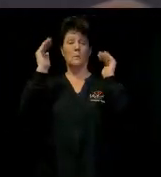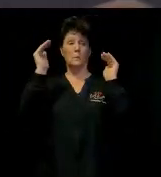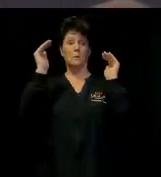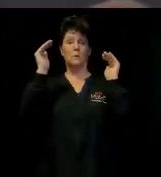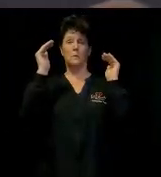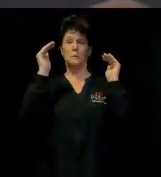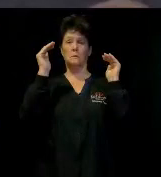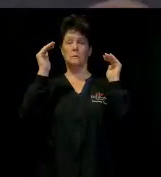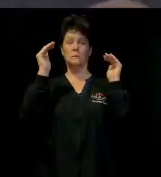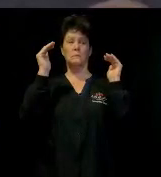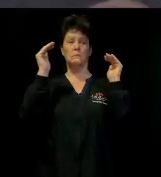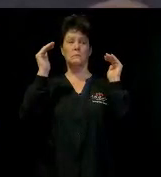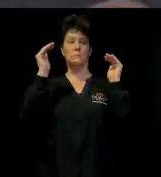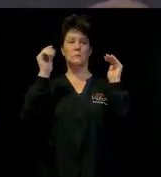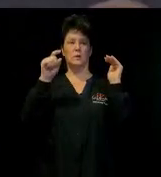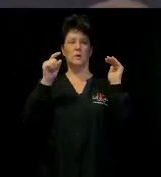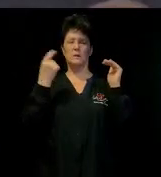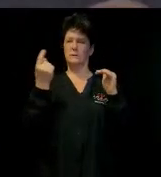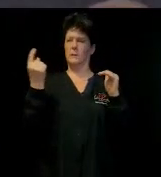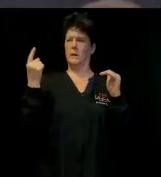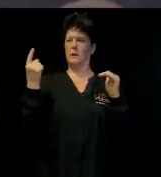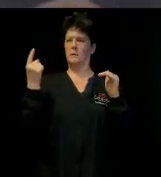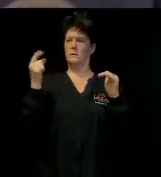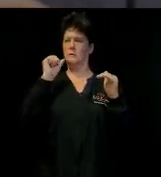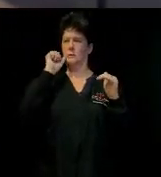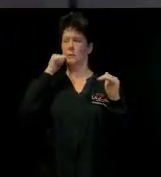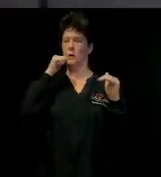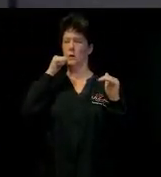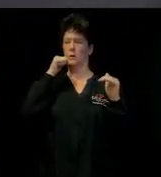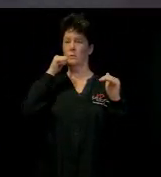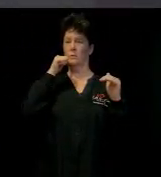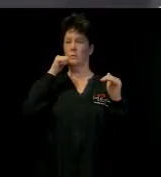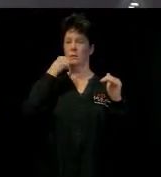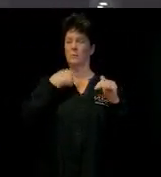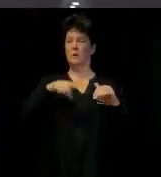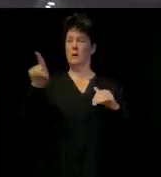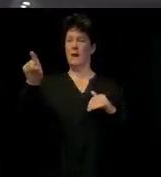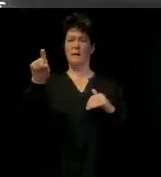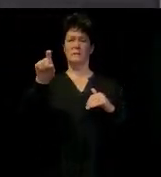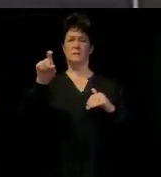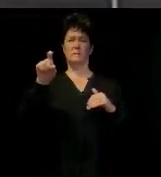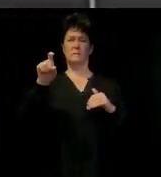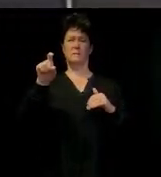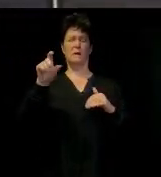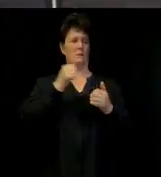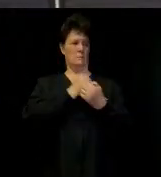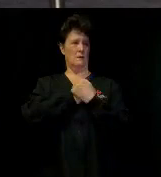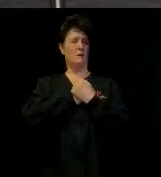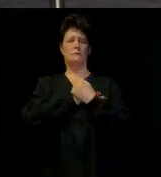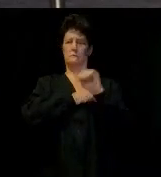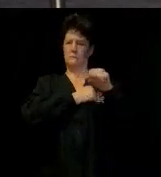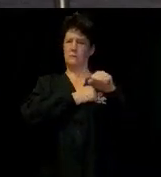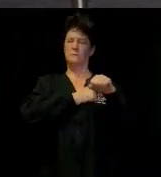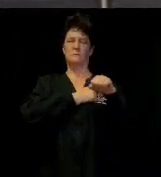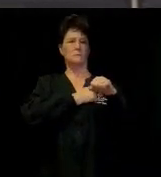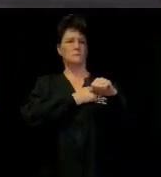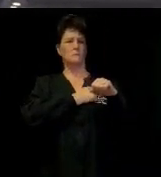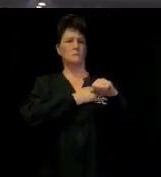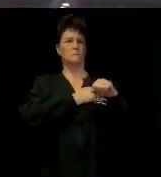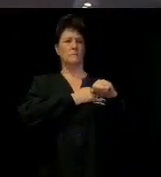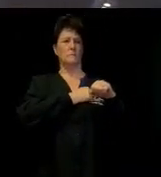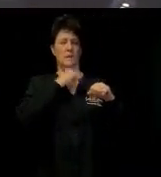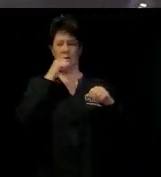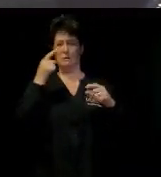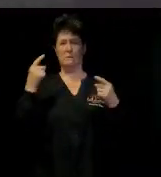Anybody else? Because you're going to meet somebody, you know. Tomorrow you're going to run into them. You're going to ask this question. Love. What else? It's not